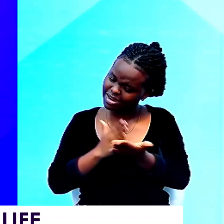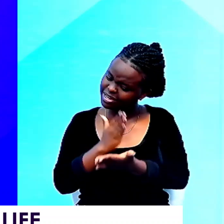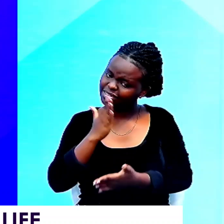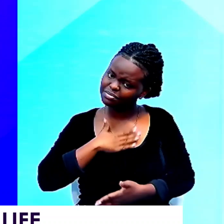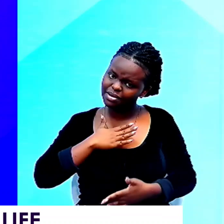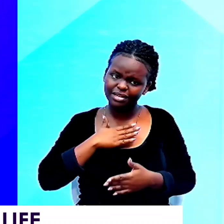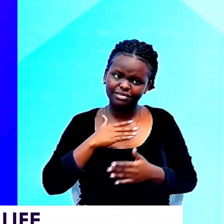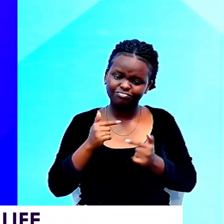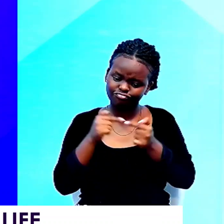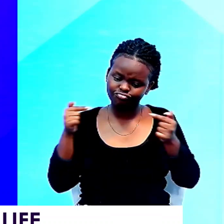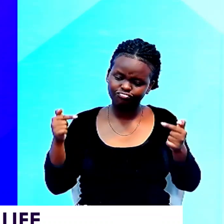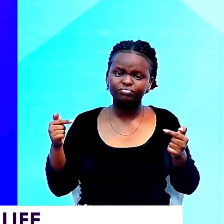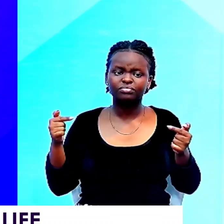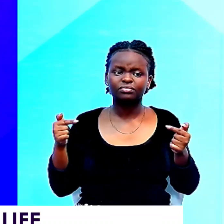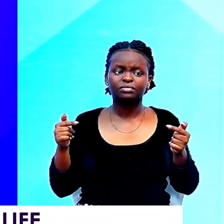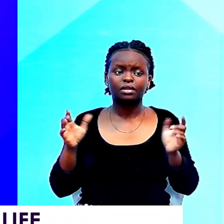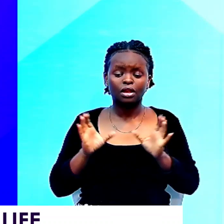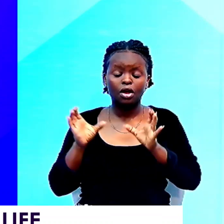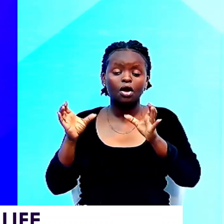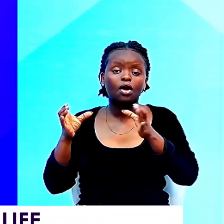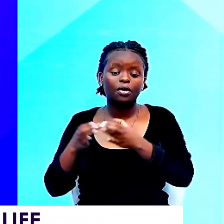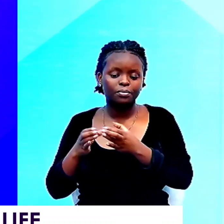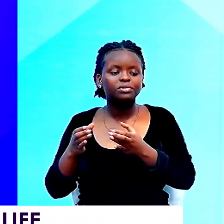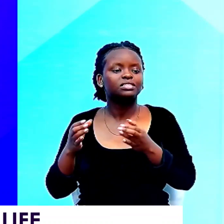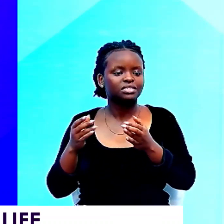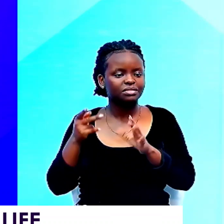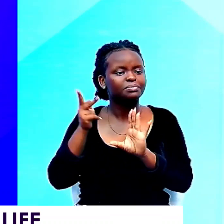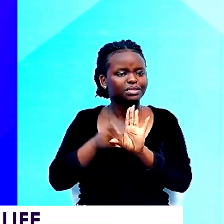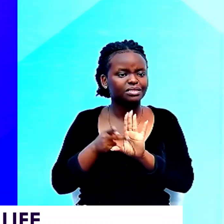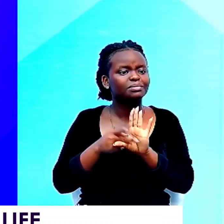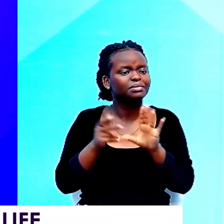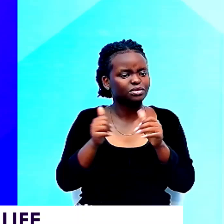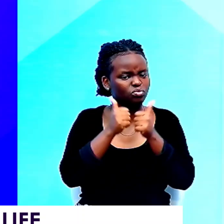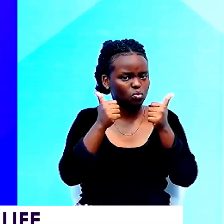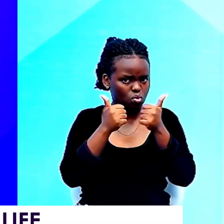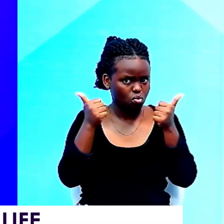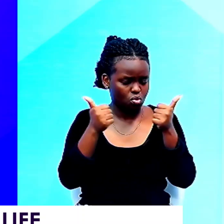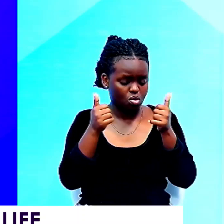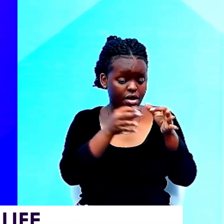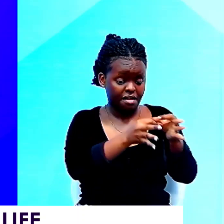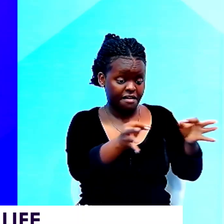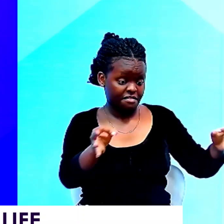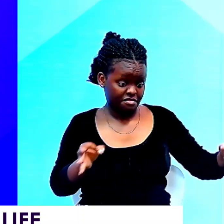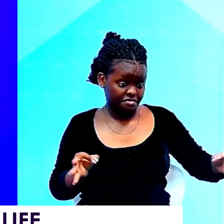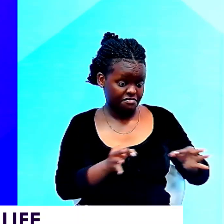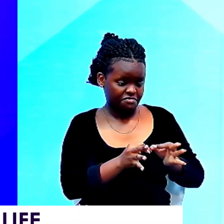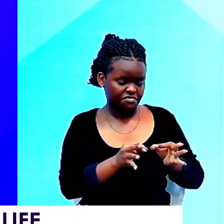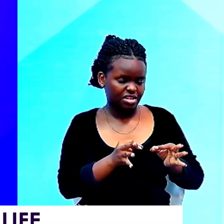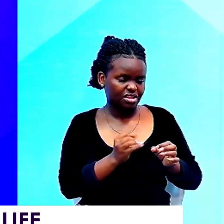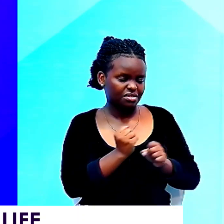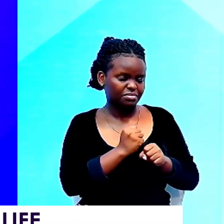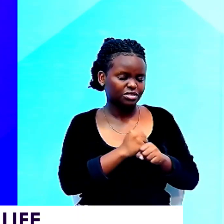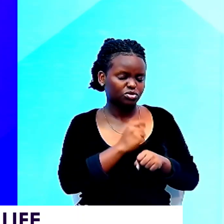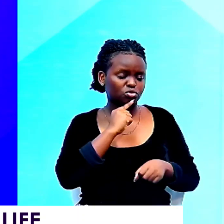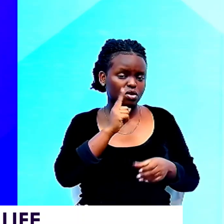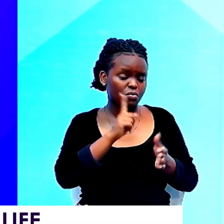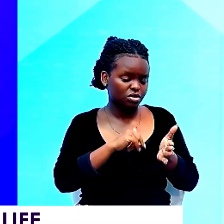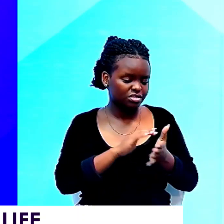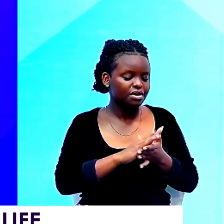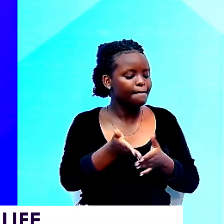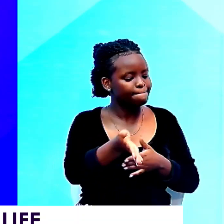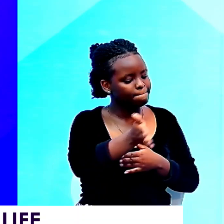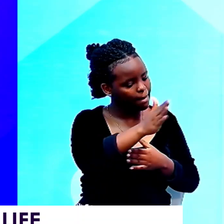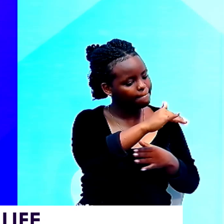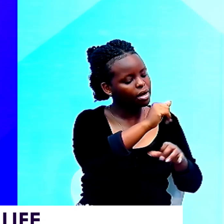the community participated very well, worked with the children and made sure that the fields were restored so that they